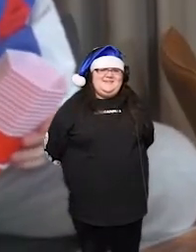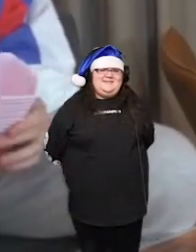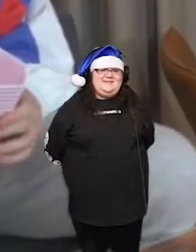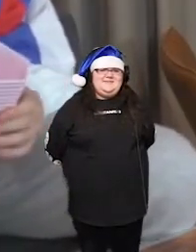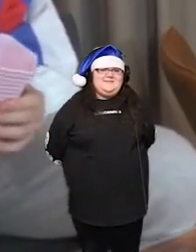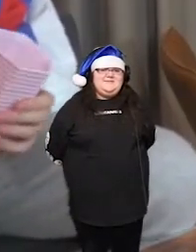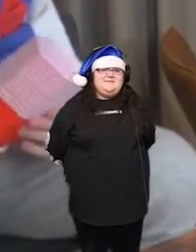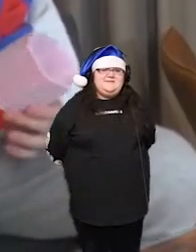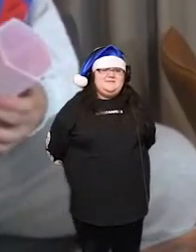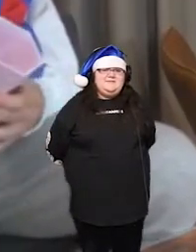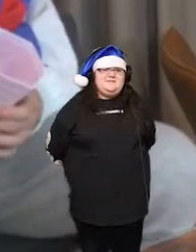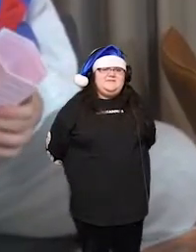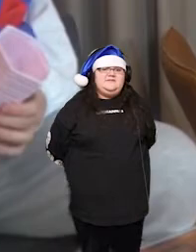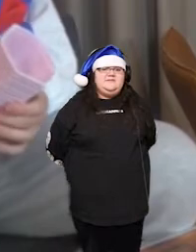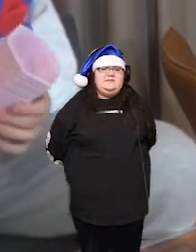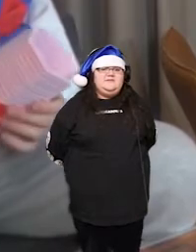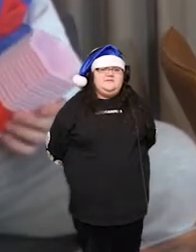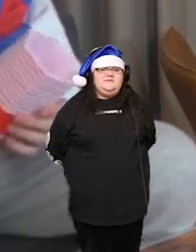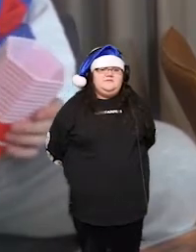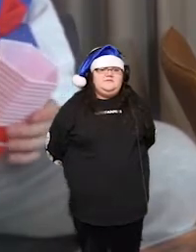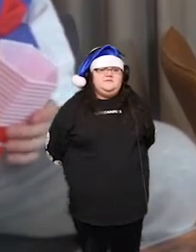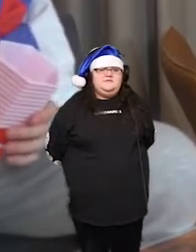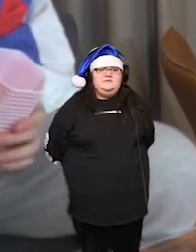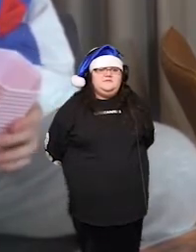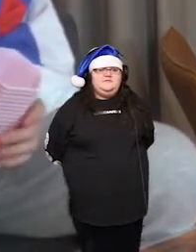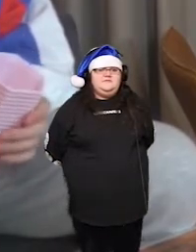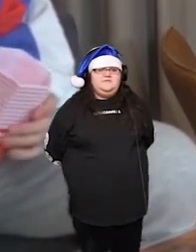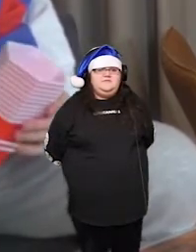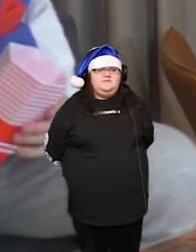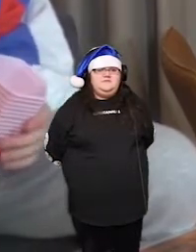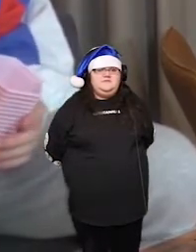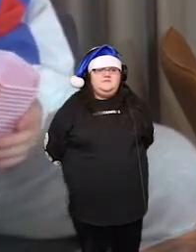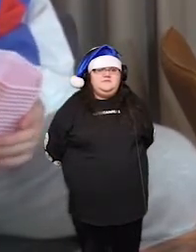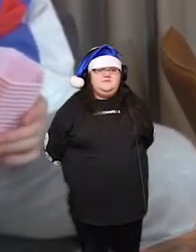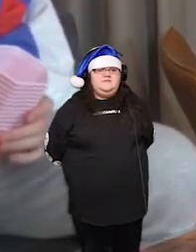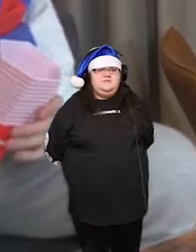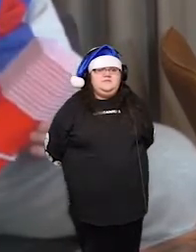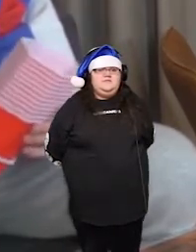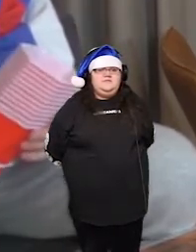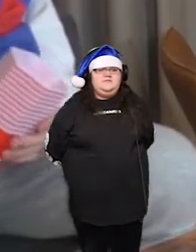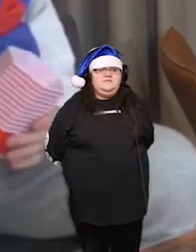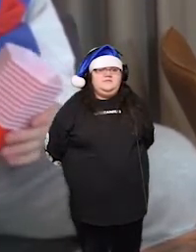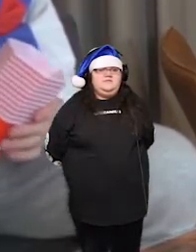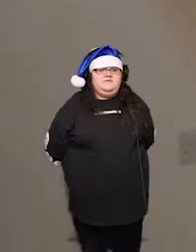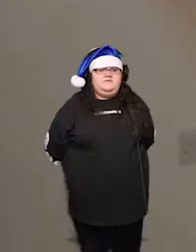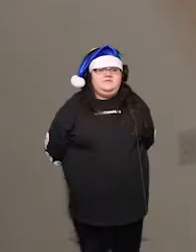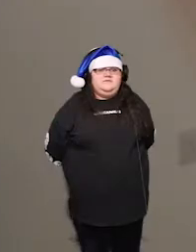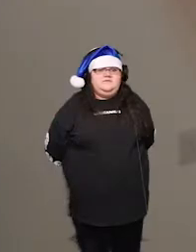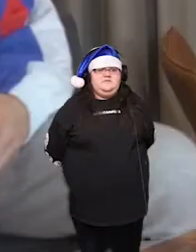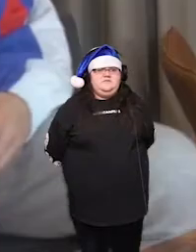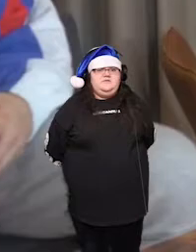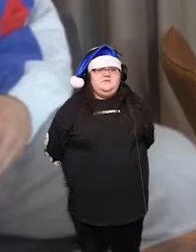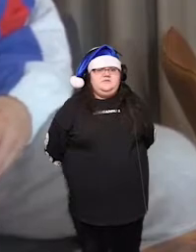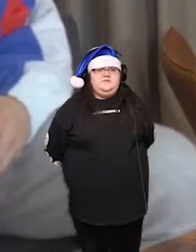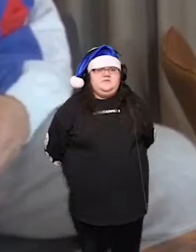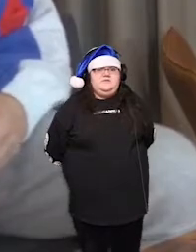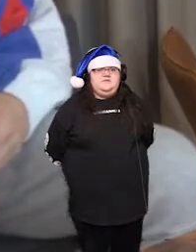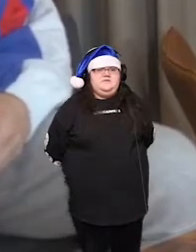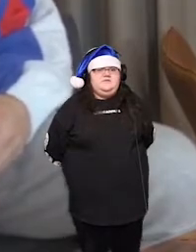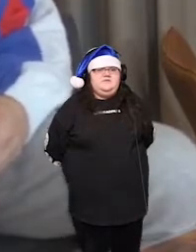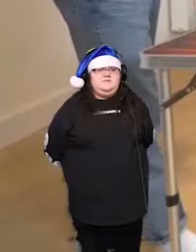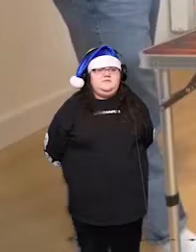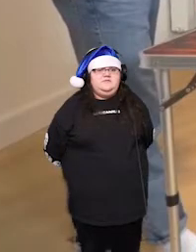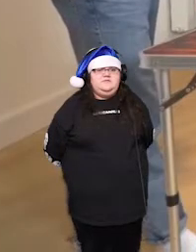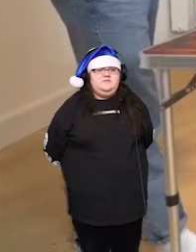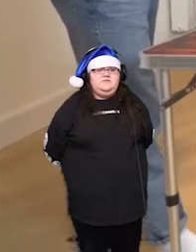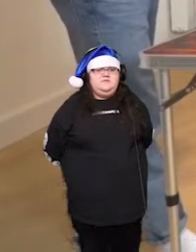I'd say I've only been with people taller than me, but it's hard to find someone like that I know that's under 5'3". So. How tall are you? 5'3" and like a